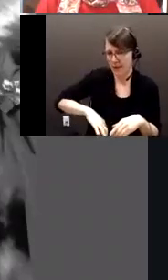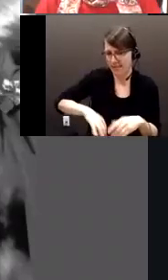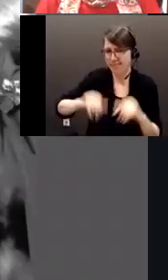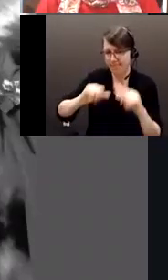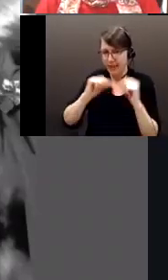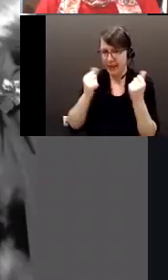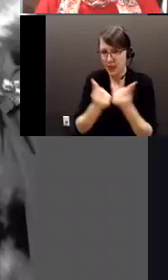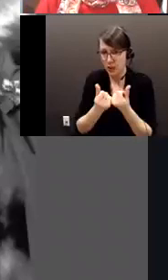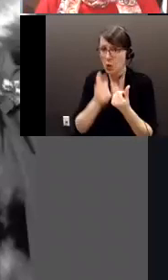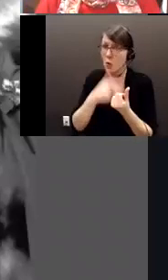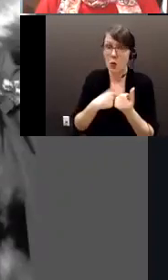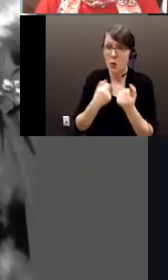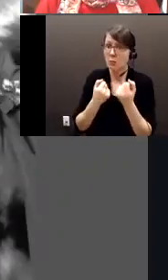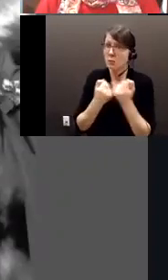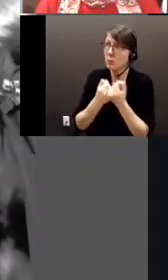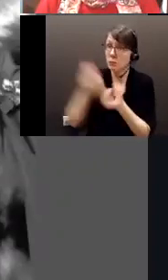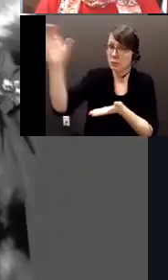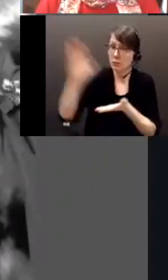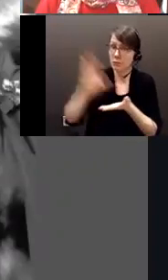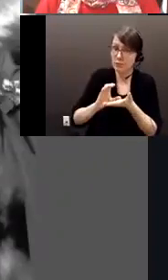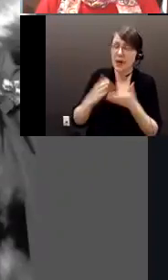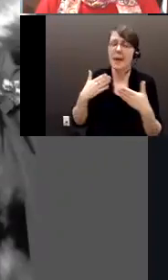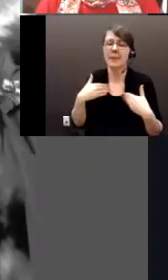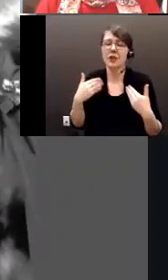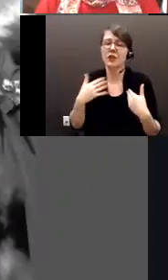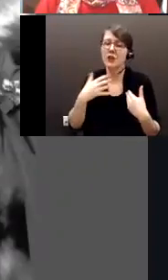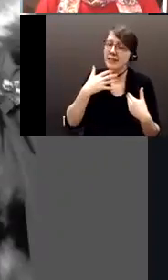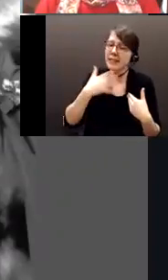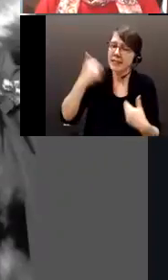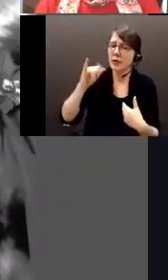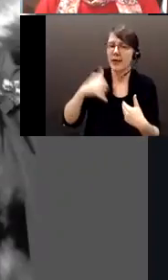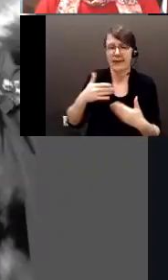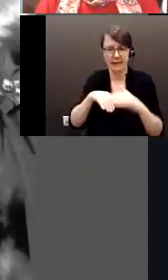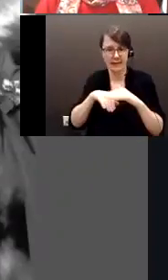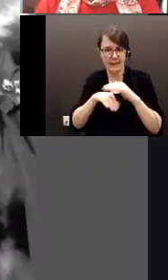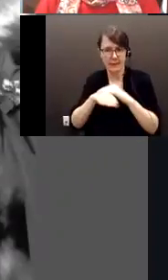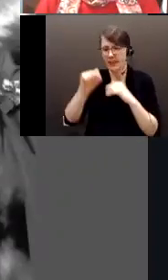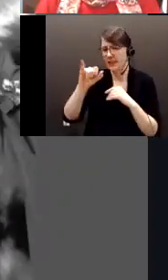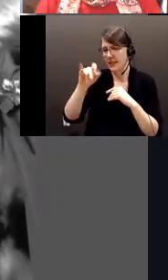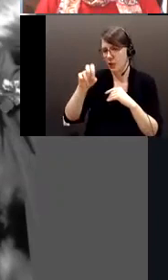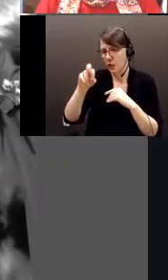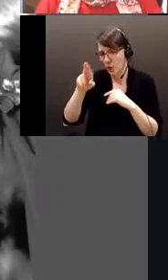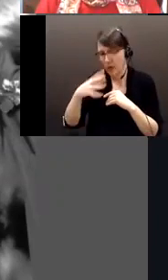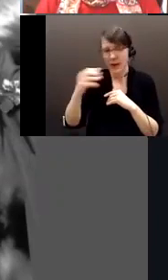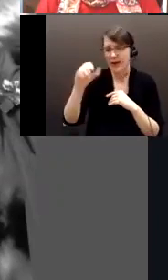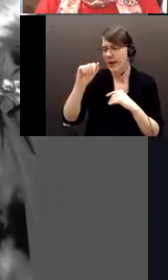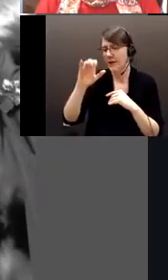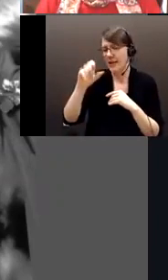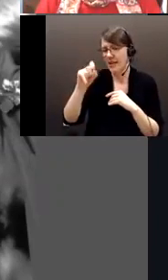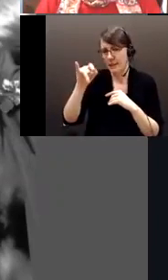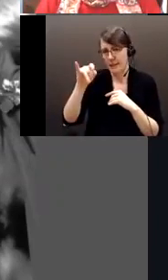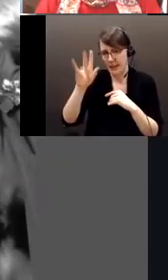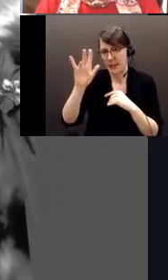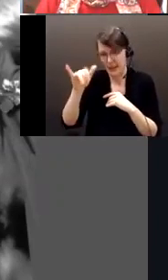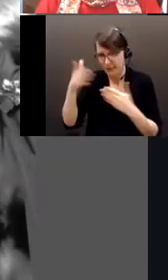the Ministry of Senior and Accessibility. And I think everyone here can agree with our mission is that simply